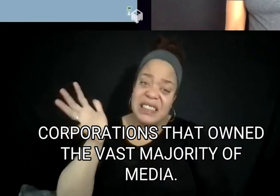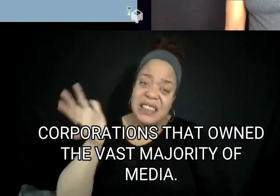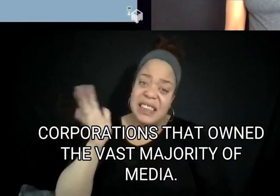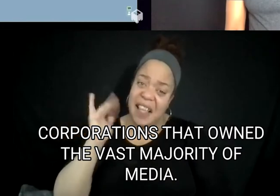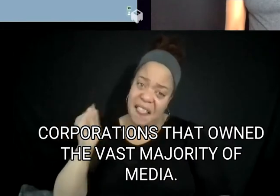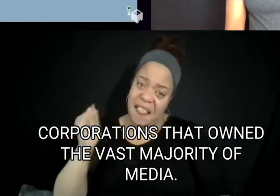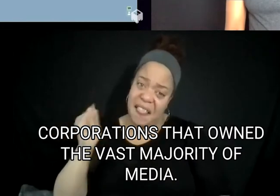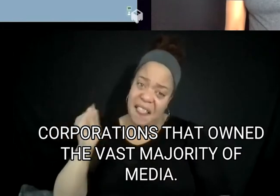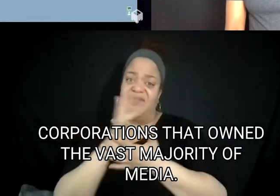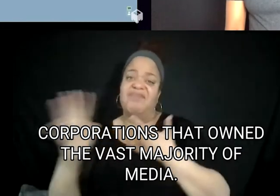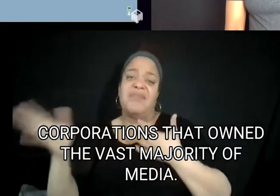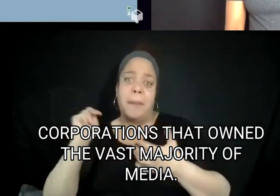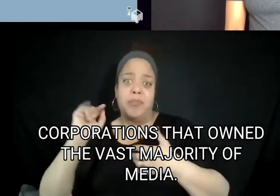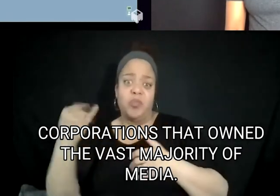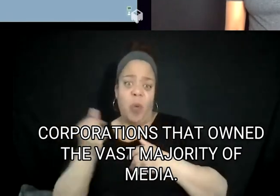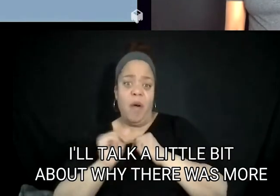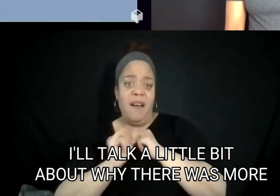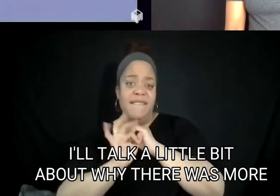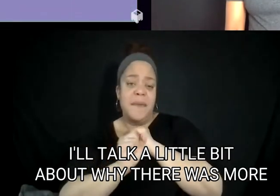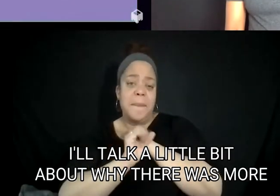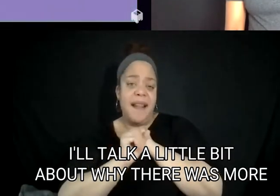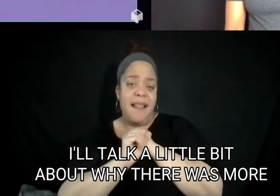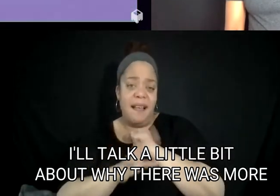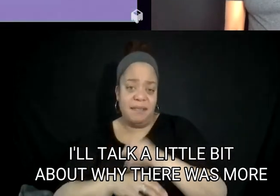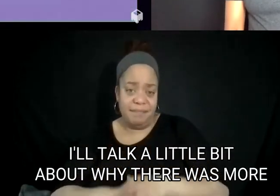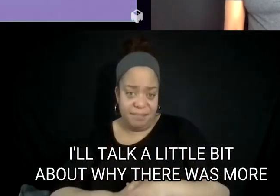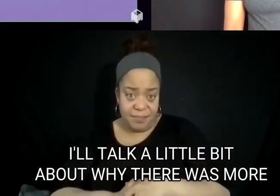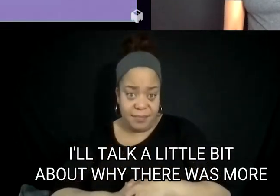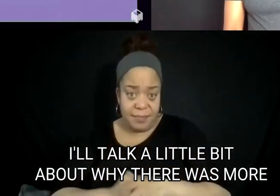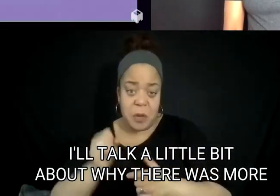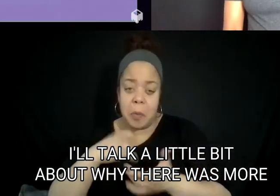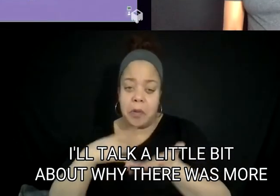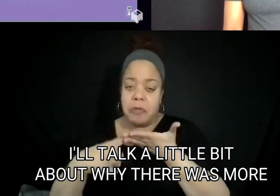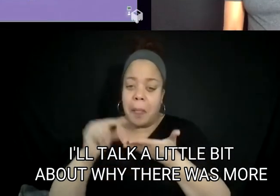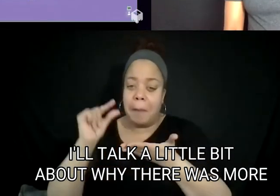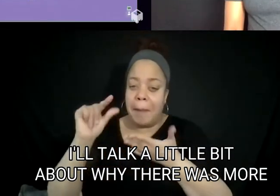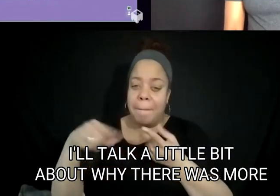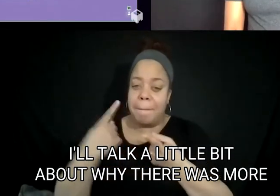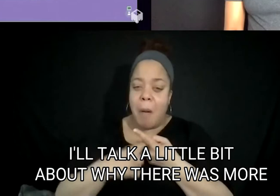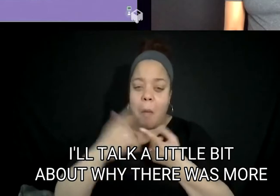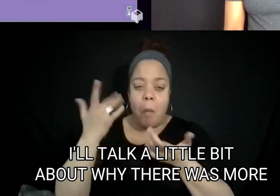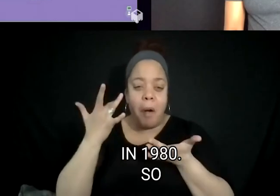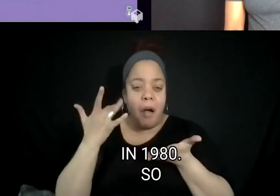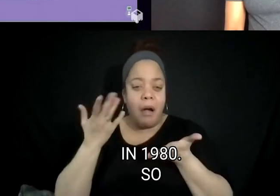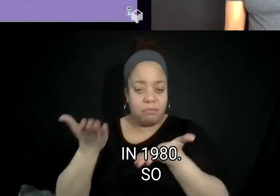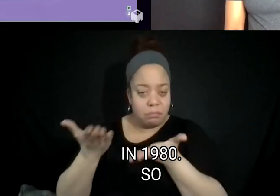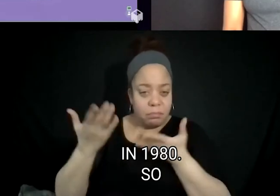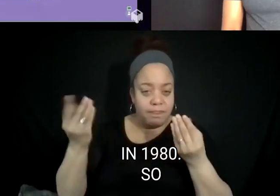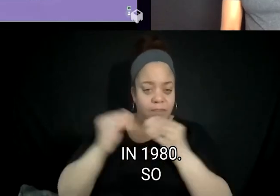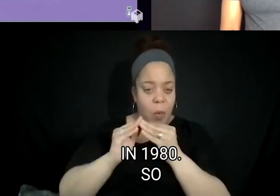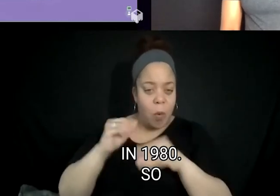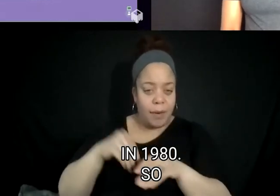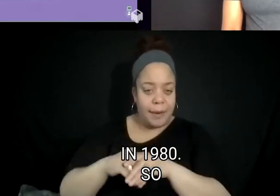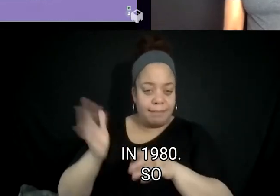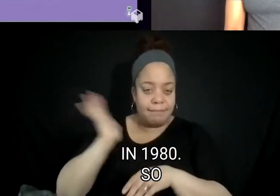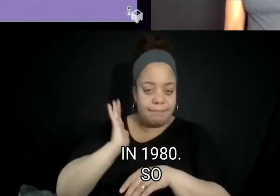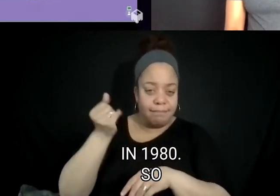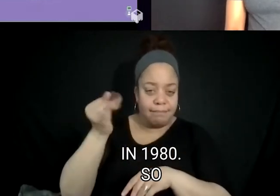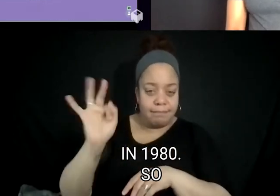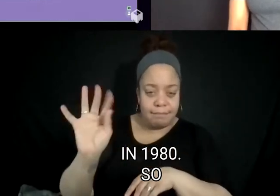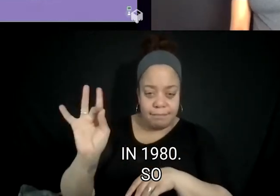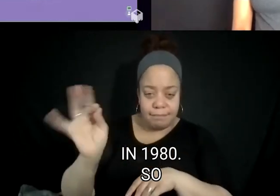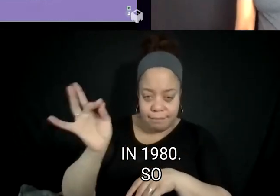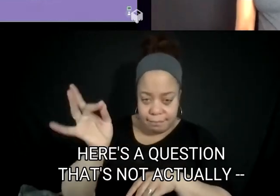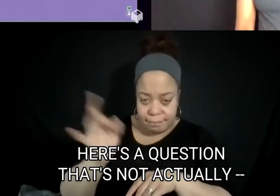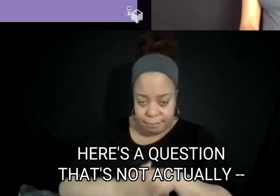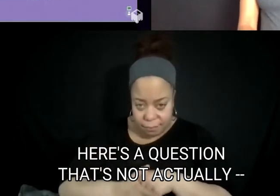in 1980. So here's a question that's not actually, let's check back in with the leaderboard. I keep forgetting.